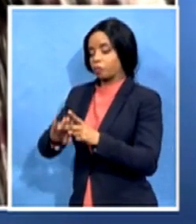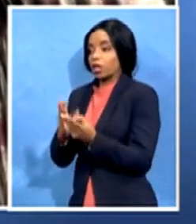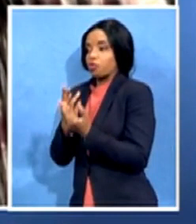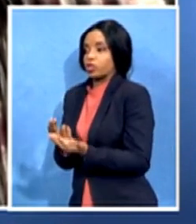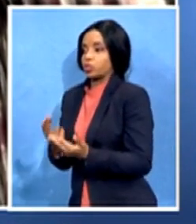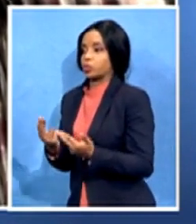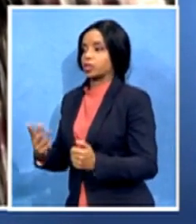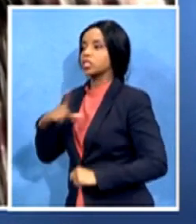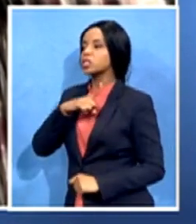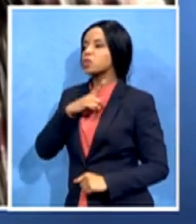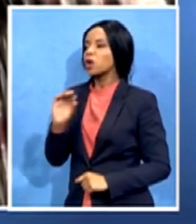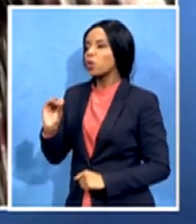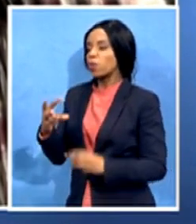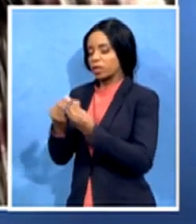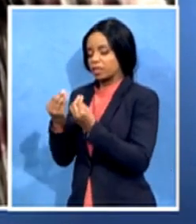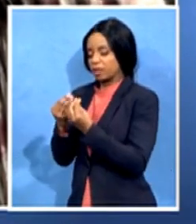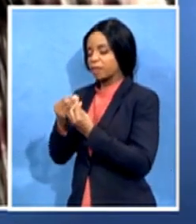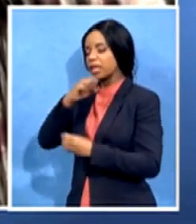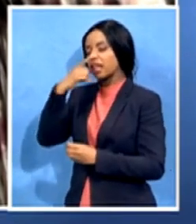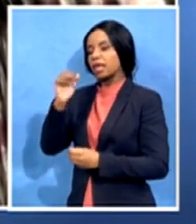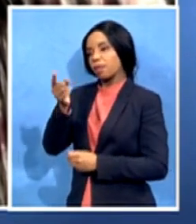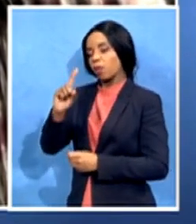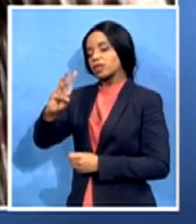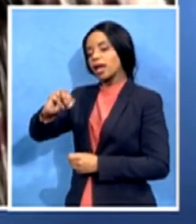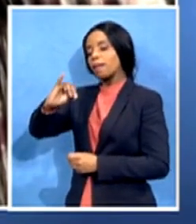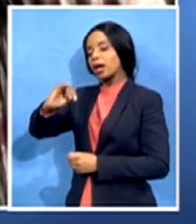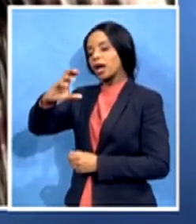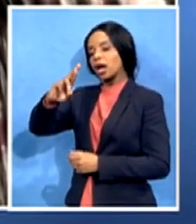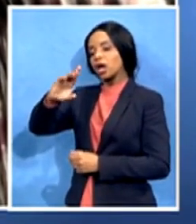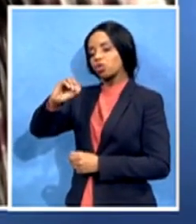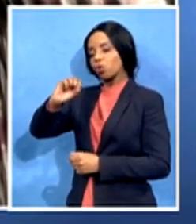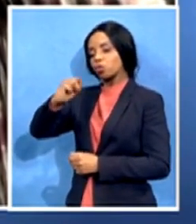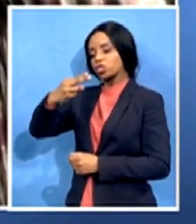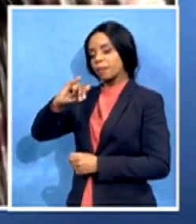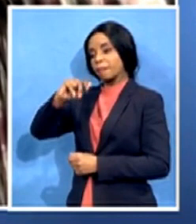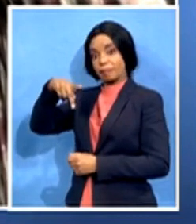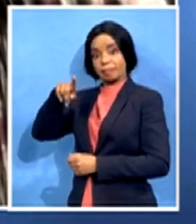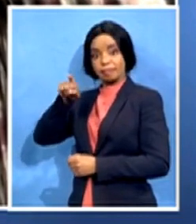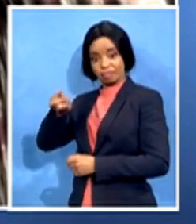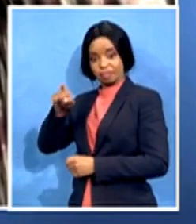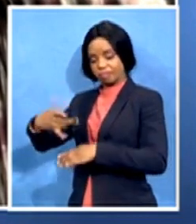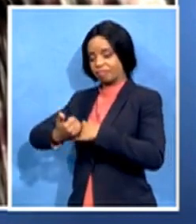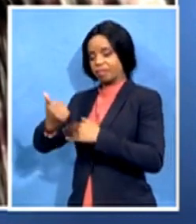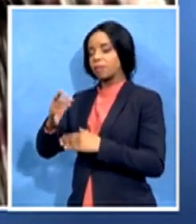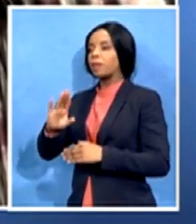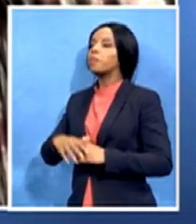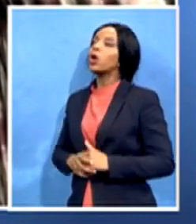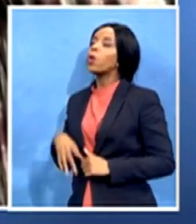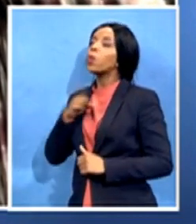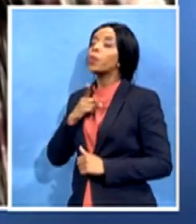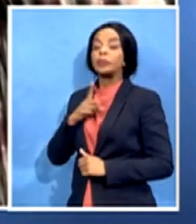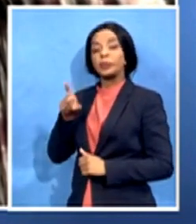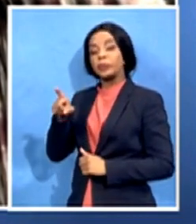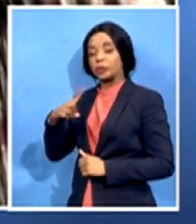ear tags. Talk to us about that. Because this is used, I guess, to identify and confirm